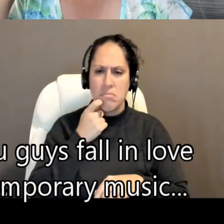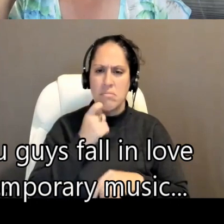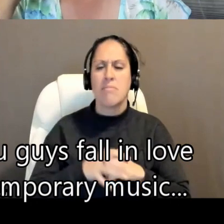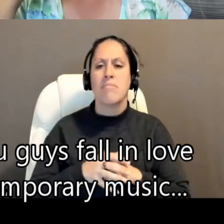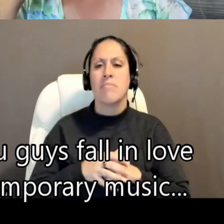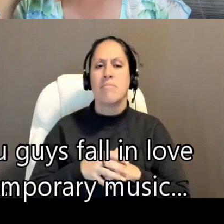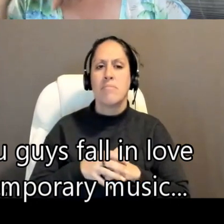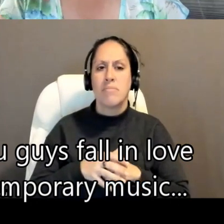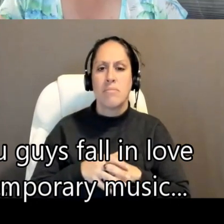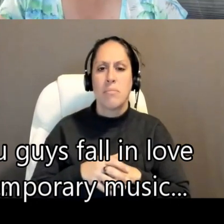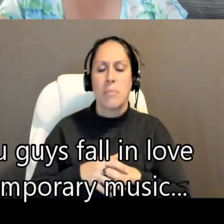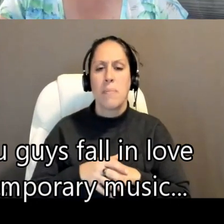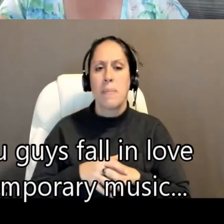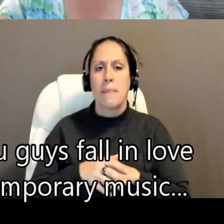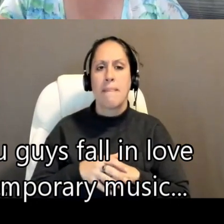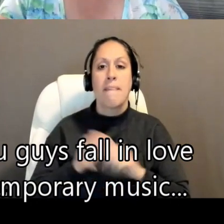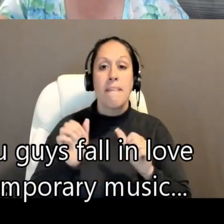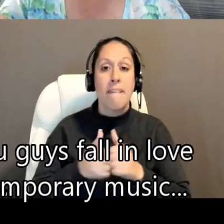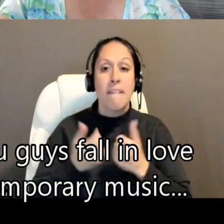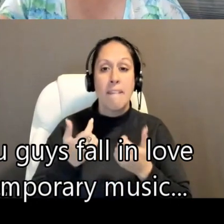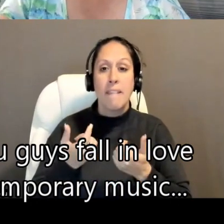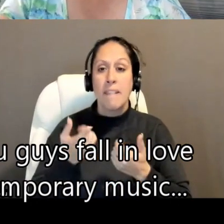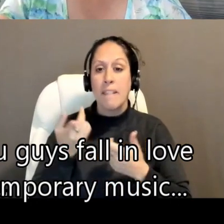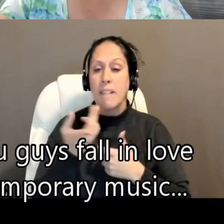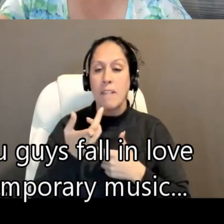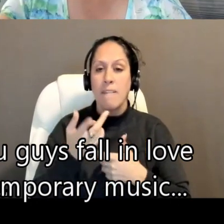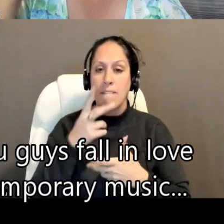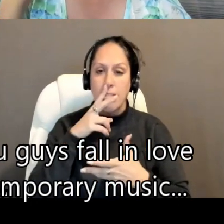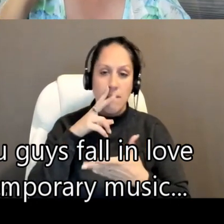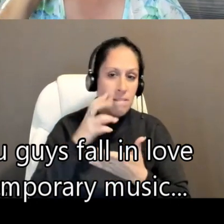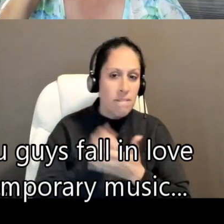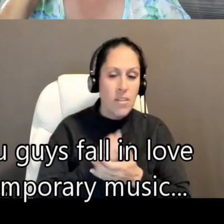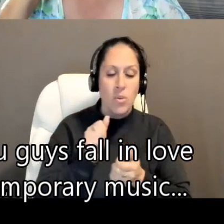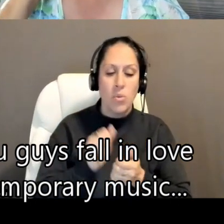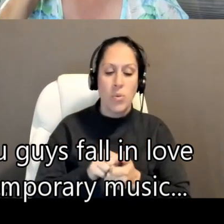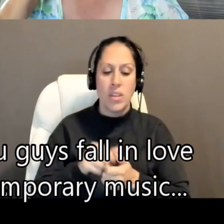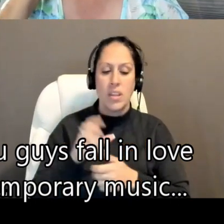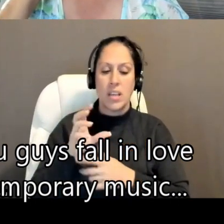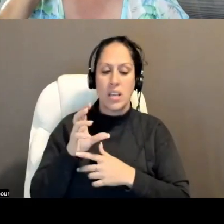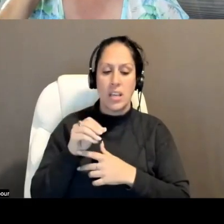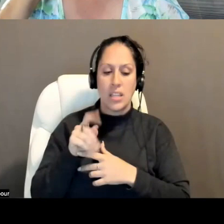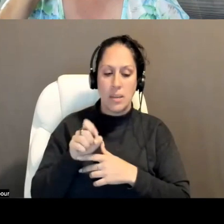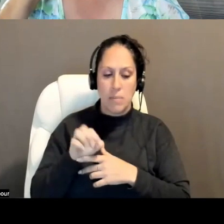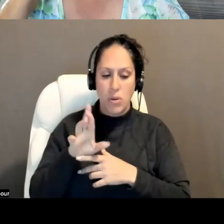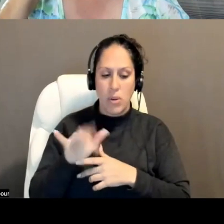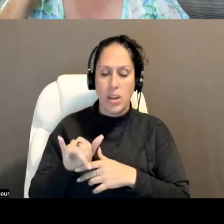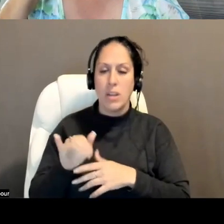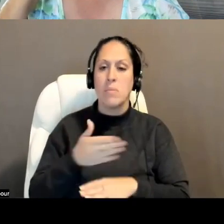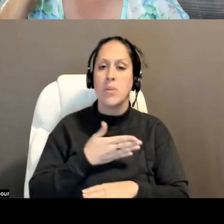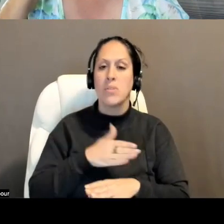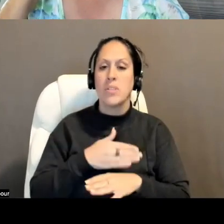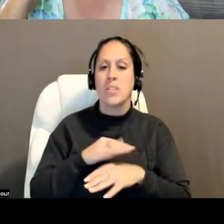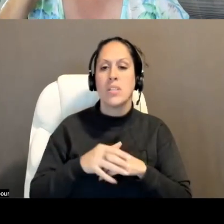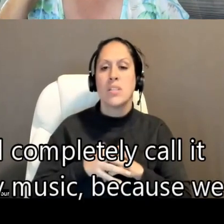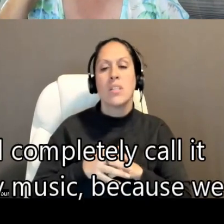Hmm. So how did you fall in love with the genre of contemporary music?